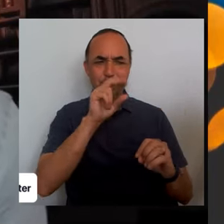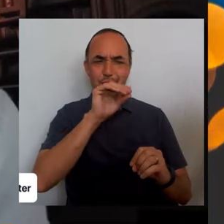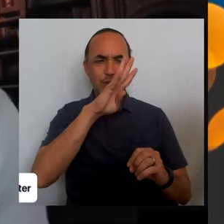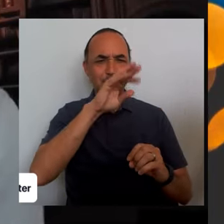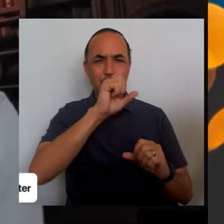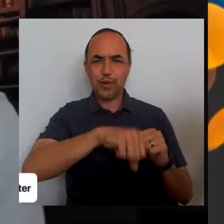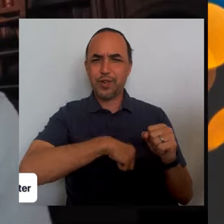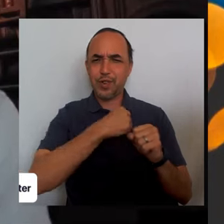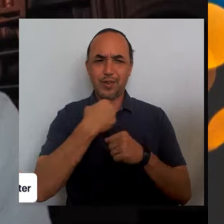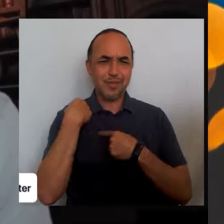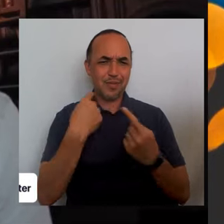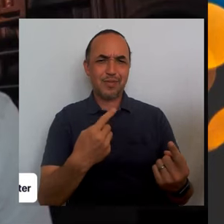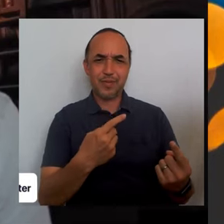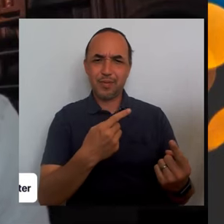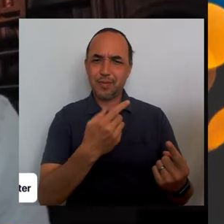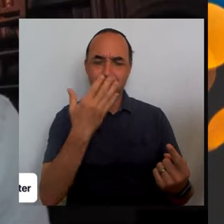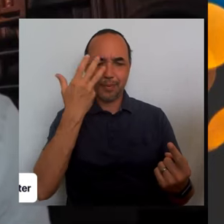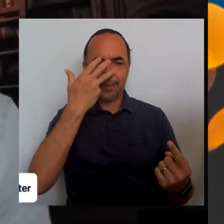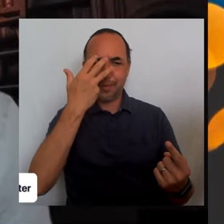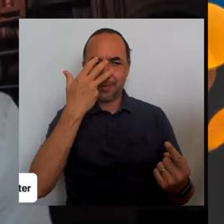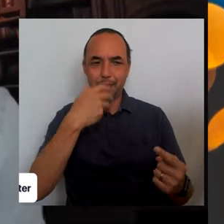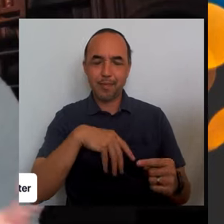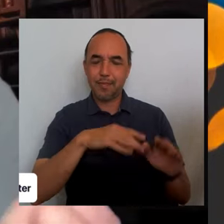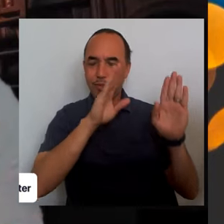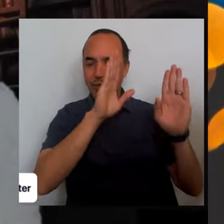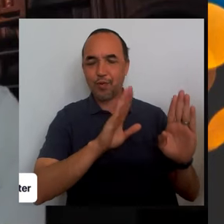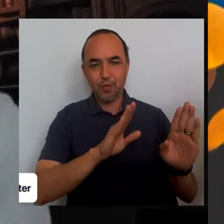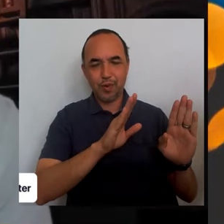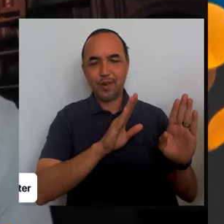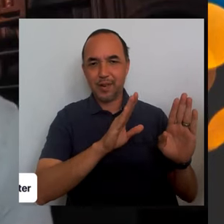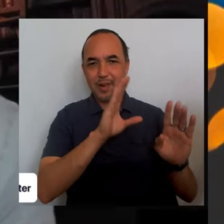They are a cut above the rest, and we appreciate them. And we